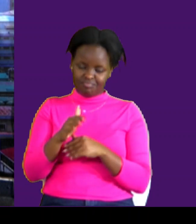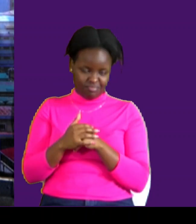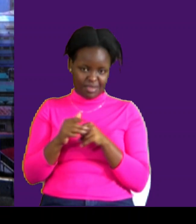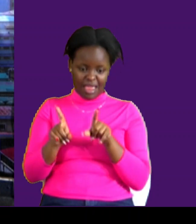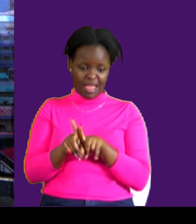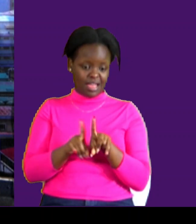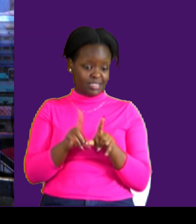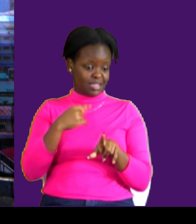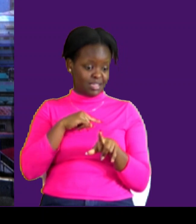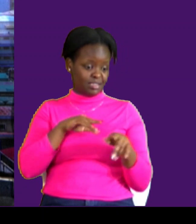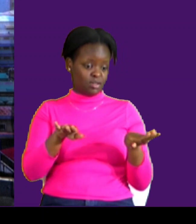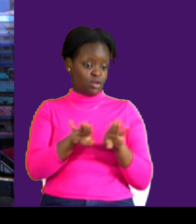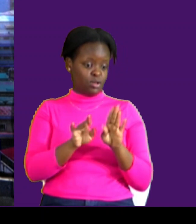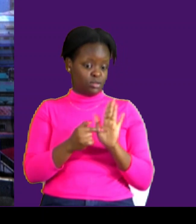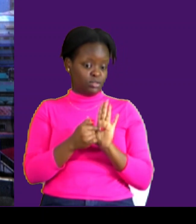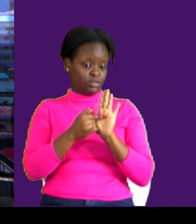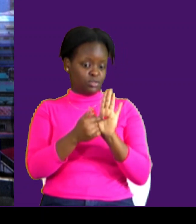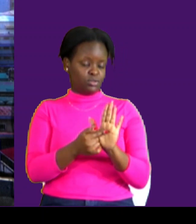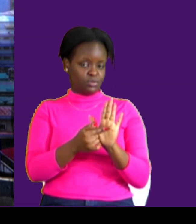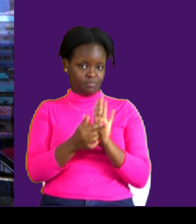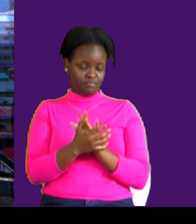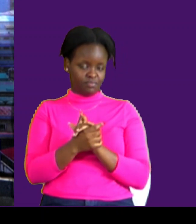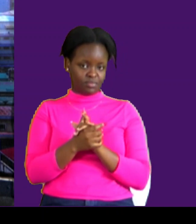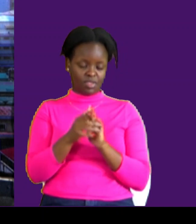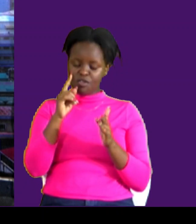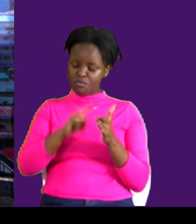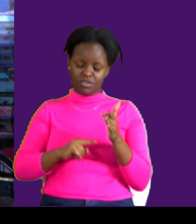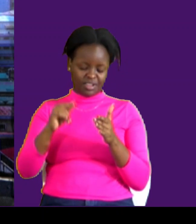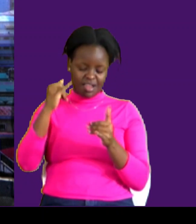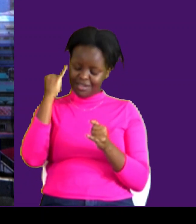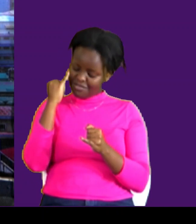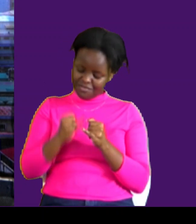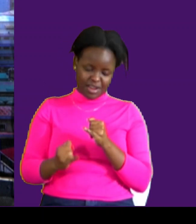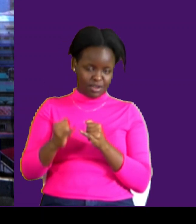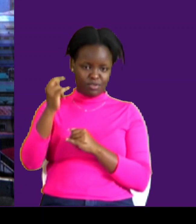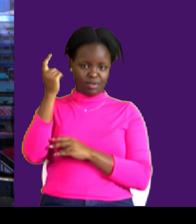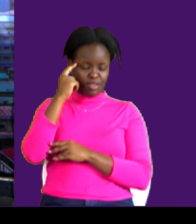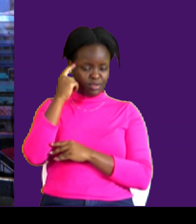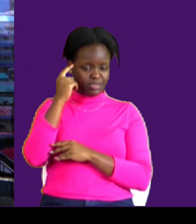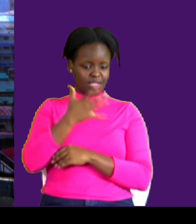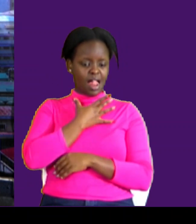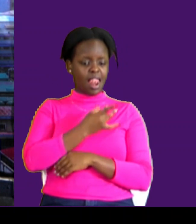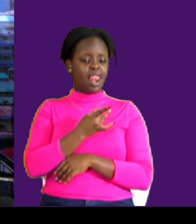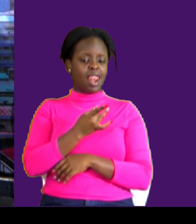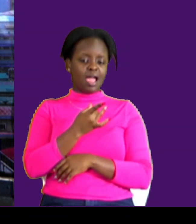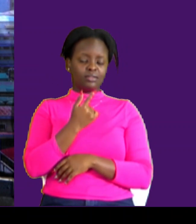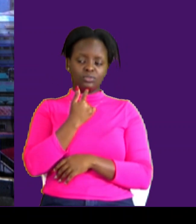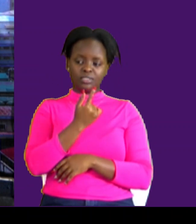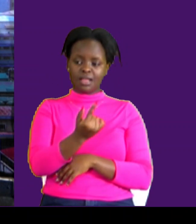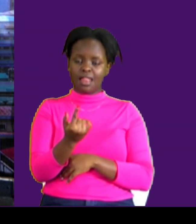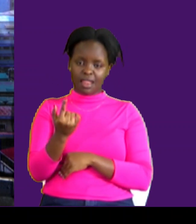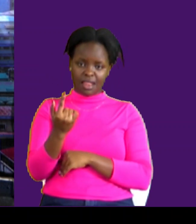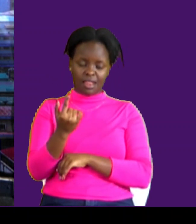as we finalize, what final thoughts would you like uh,